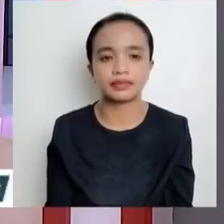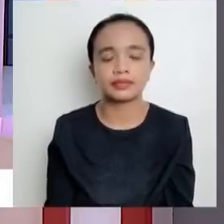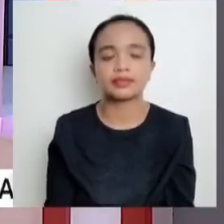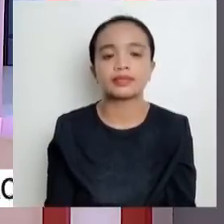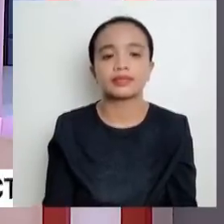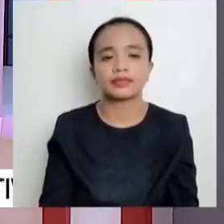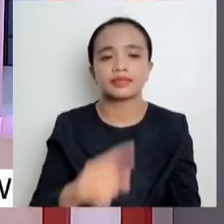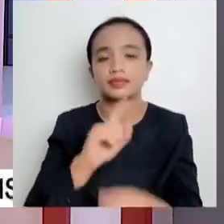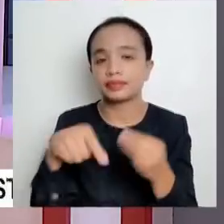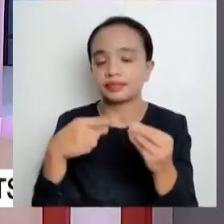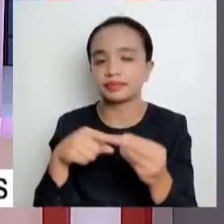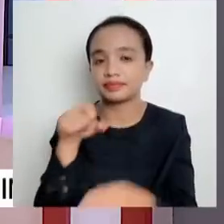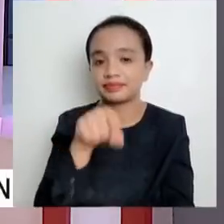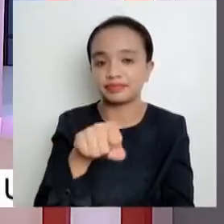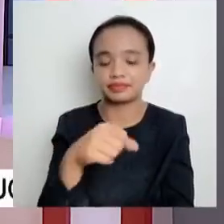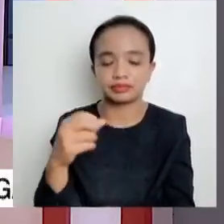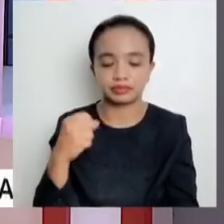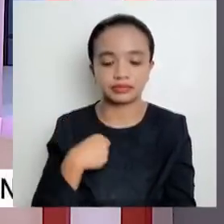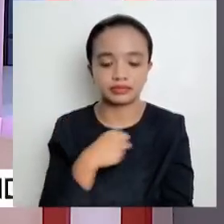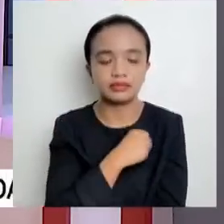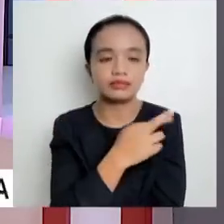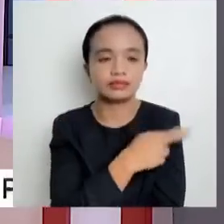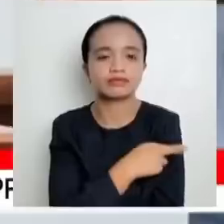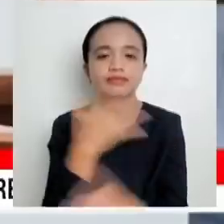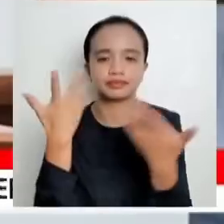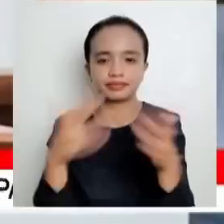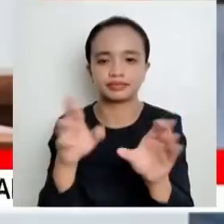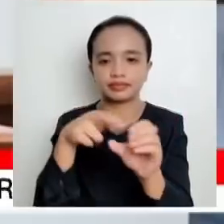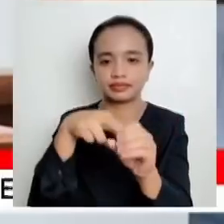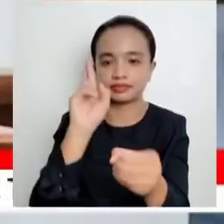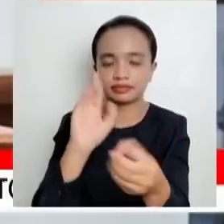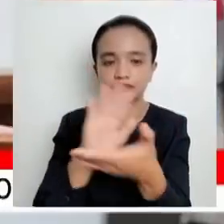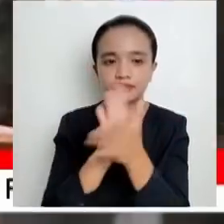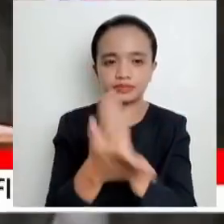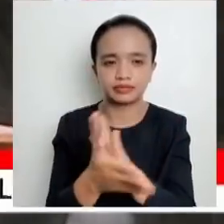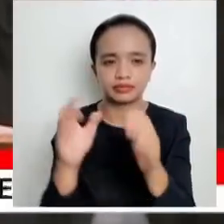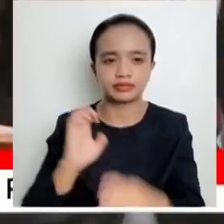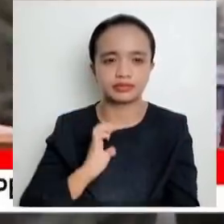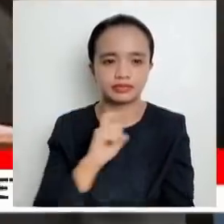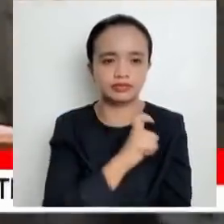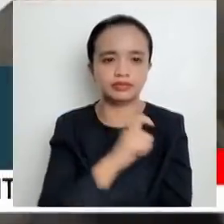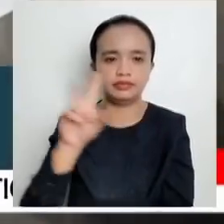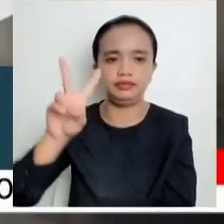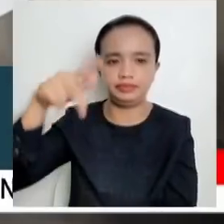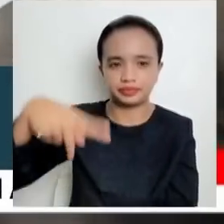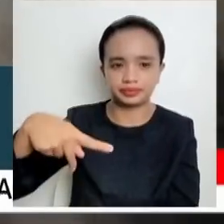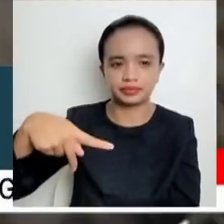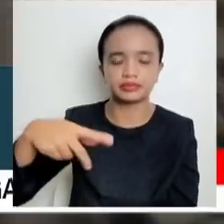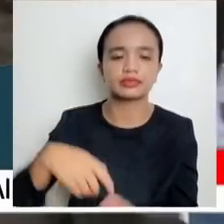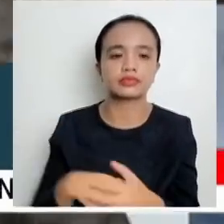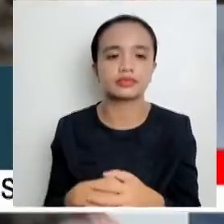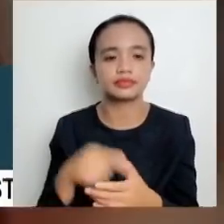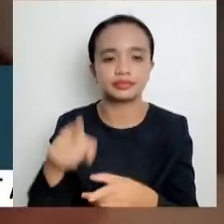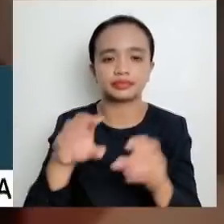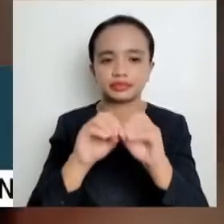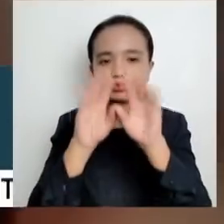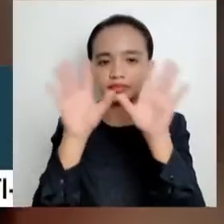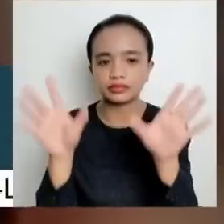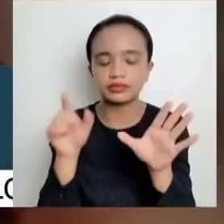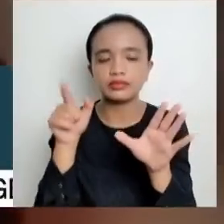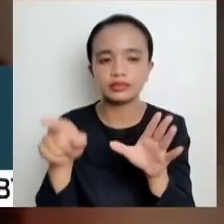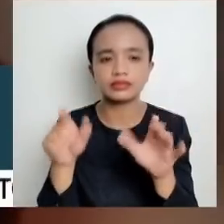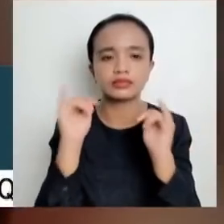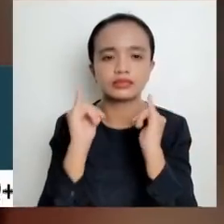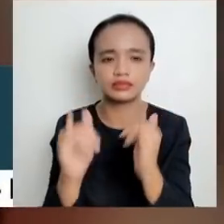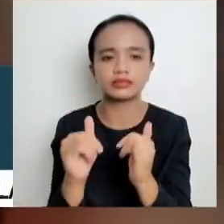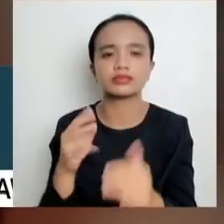Laban, Senator Robin Padilla has resigned as the party's executive vice president, but he clarified he will remain a member